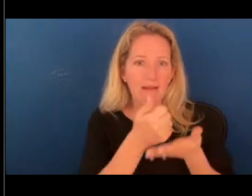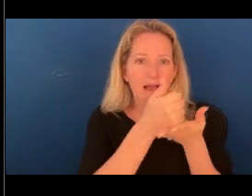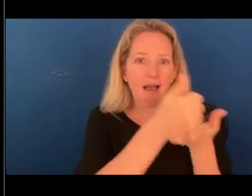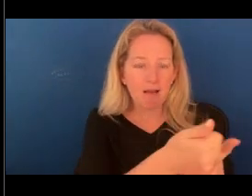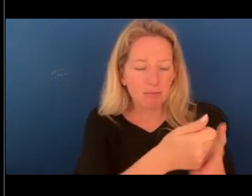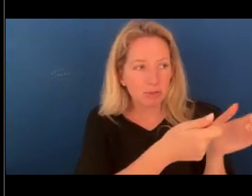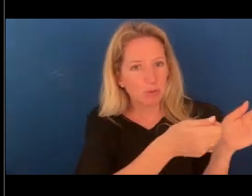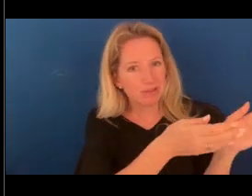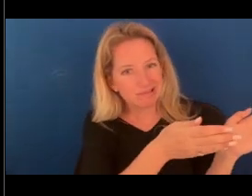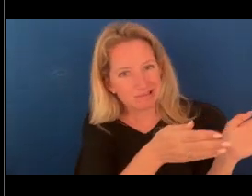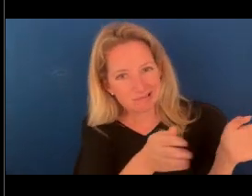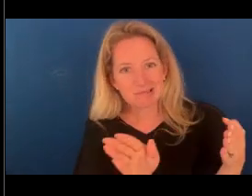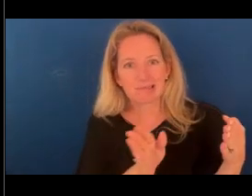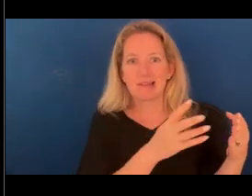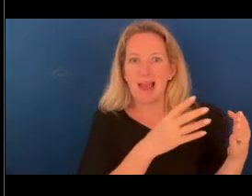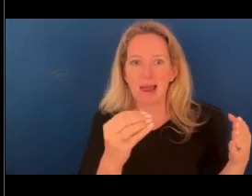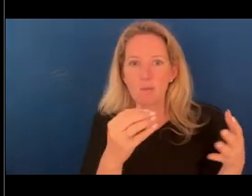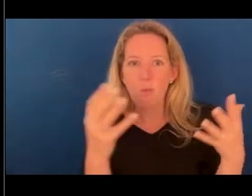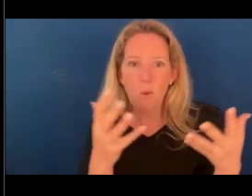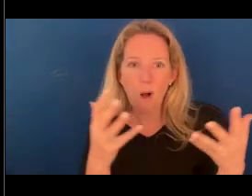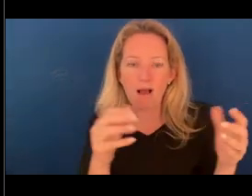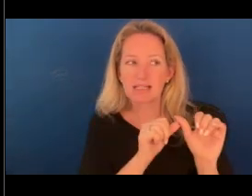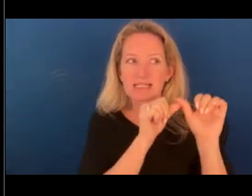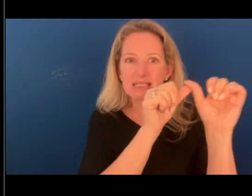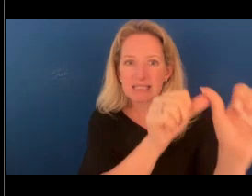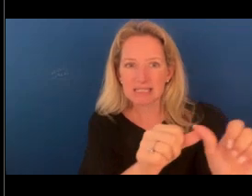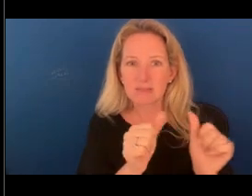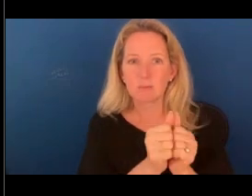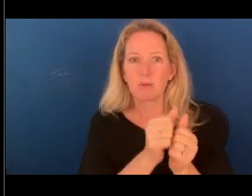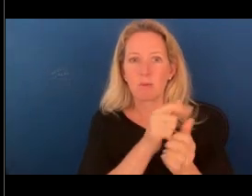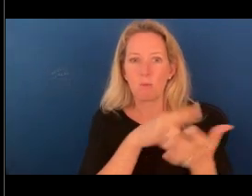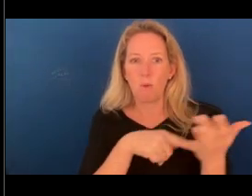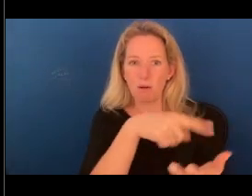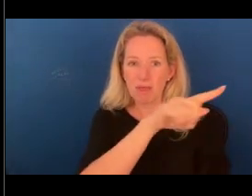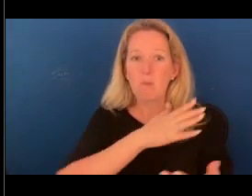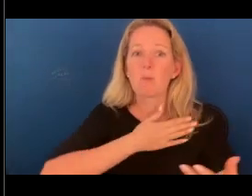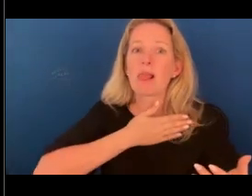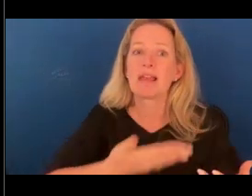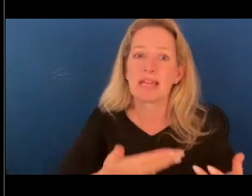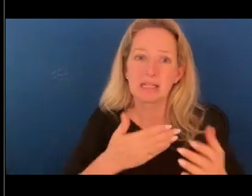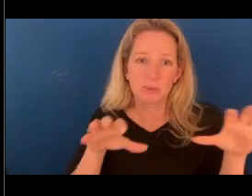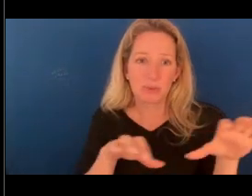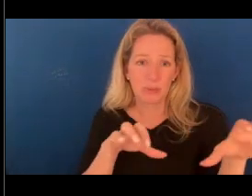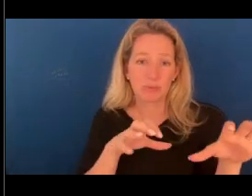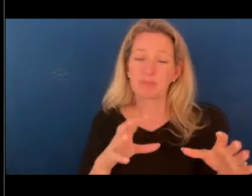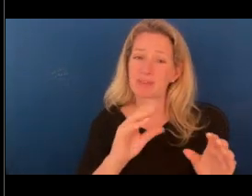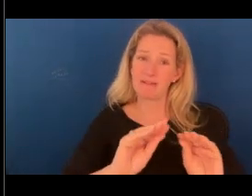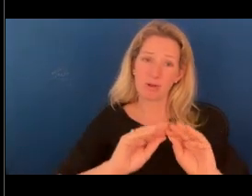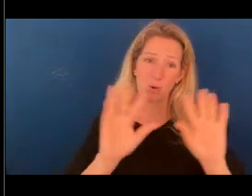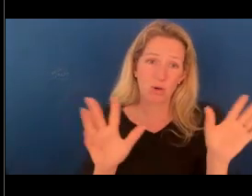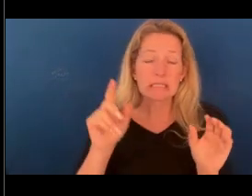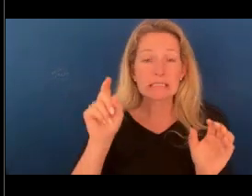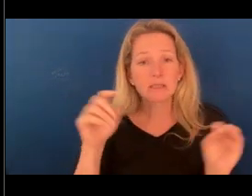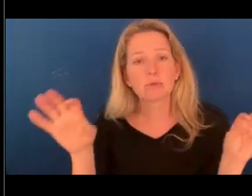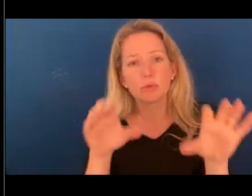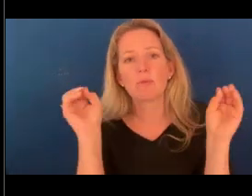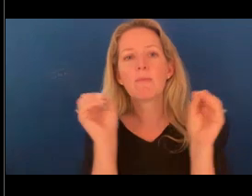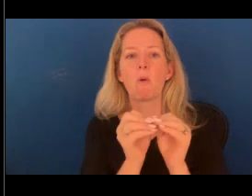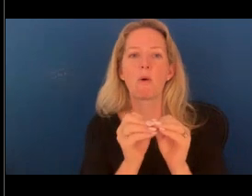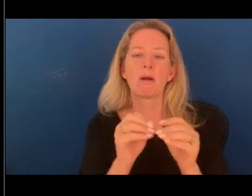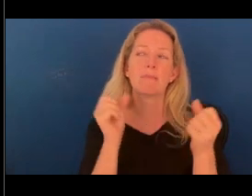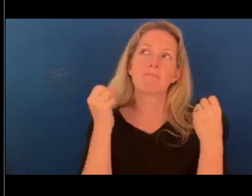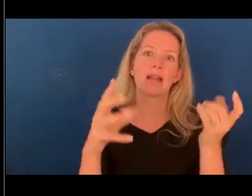or what is consistent with what they're willing to do. And of course, there's more to be done, and there's a lot of actors in